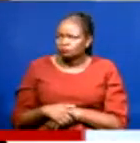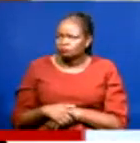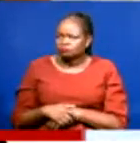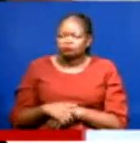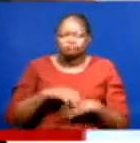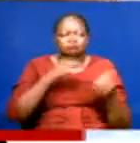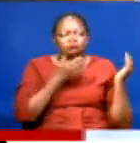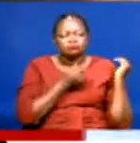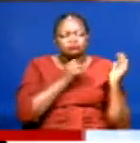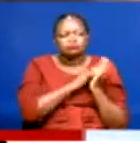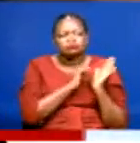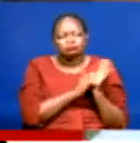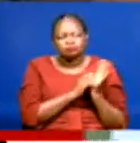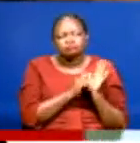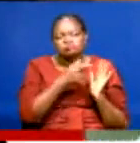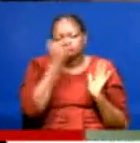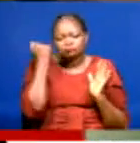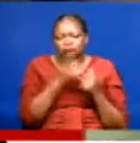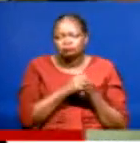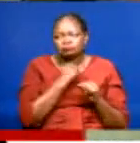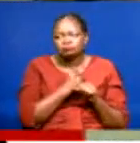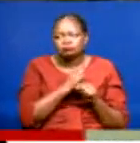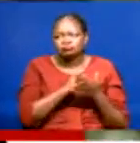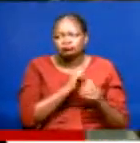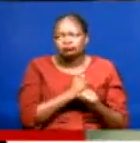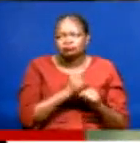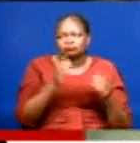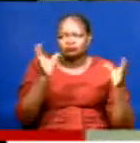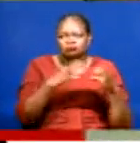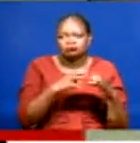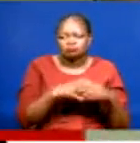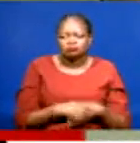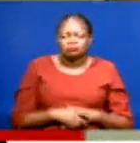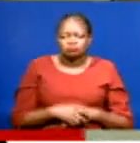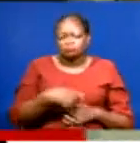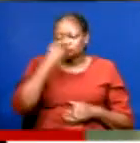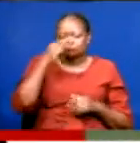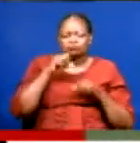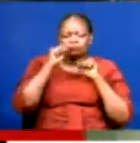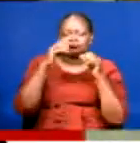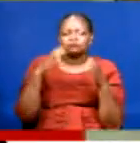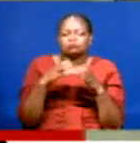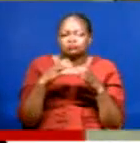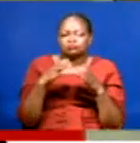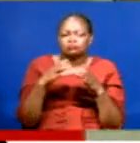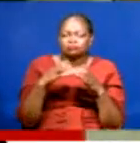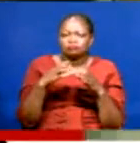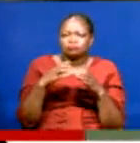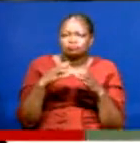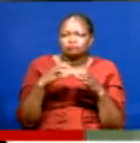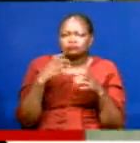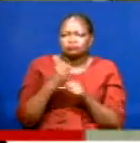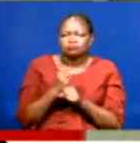optimistic that we, due to the kind of work we do with the community, because BoxGirls is an organization. Apart from the boxing that you see